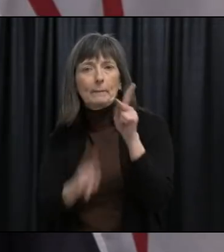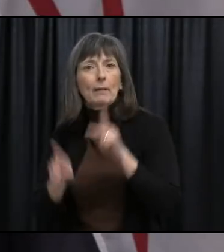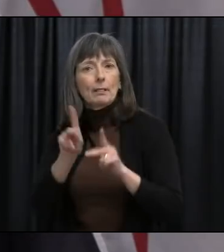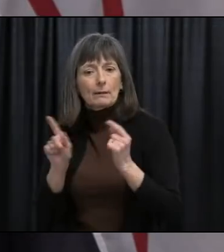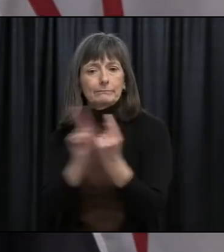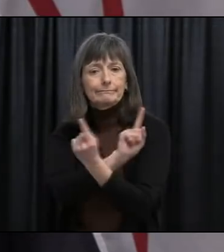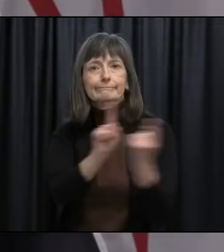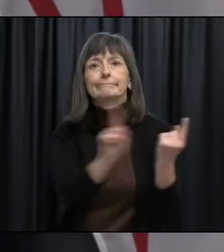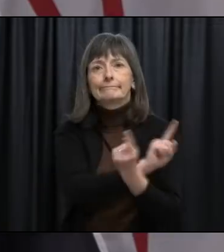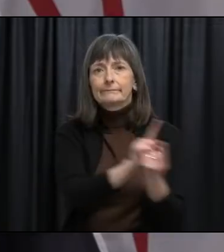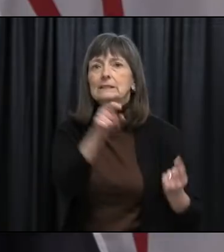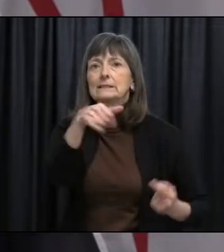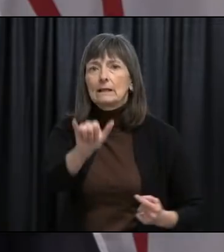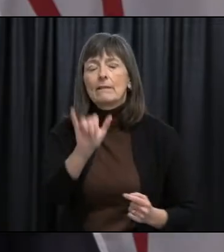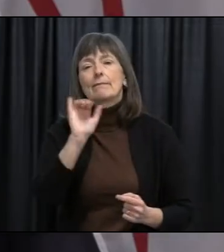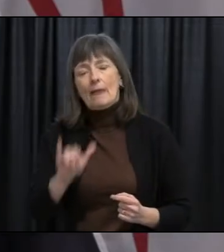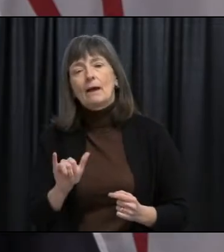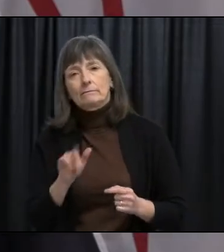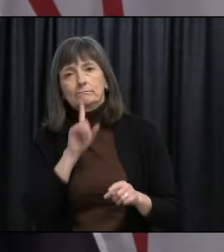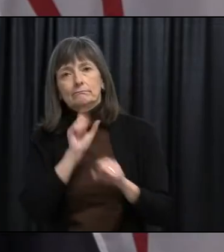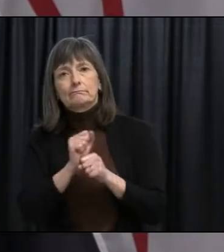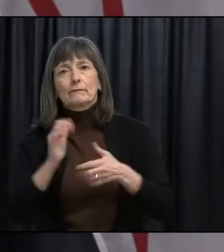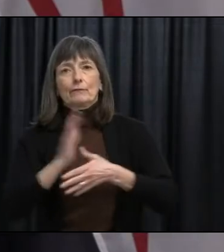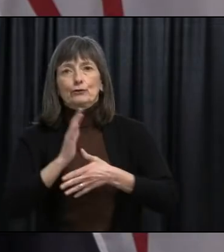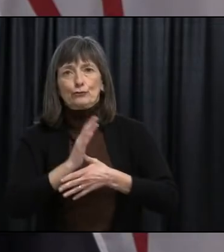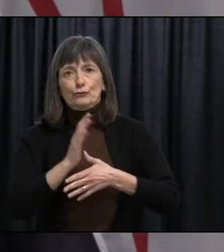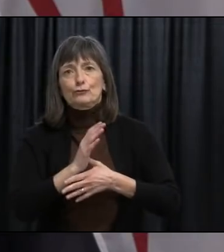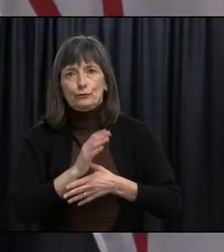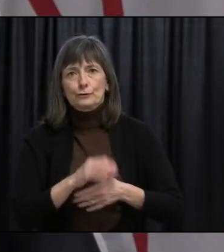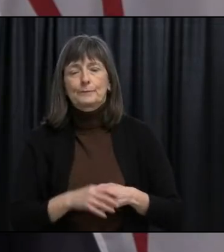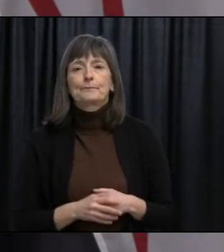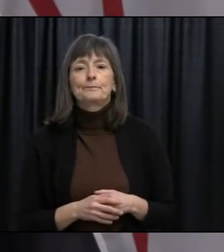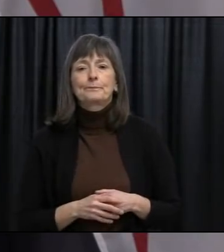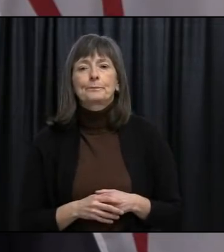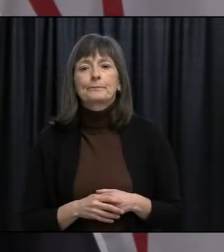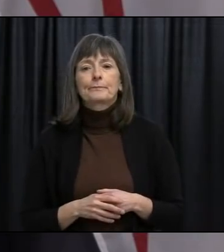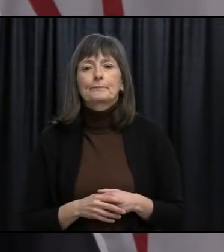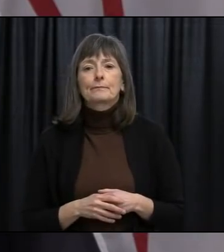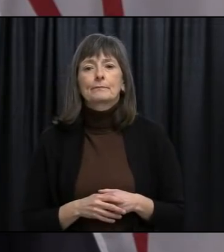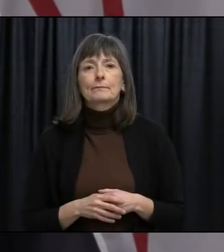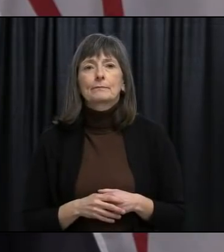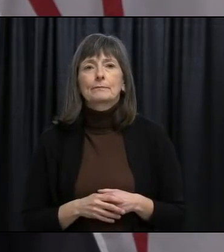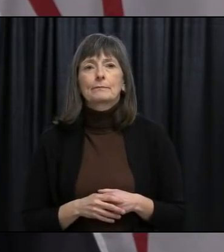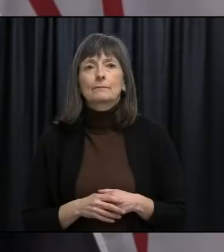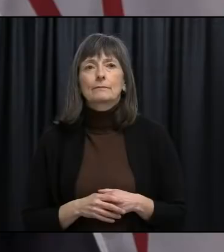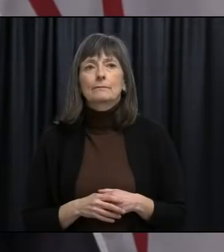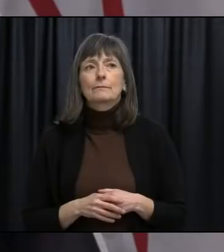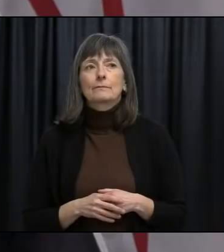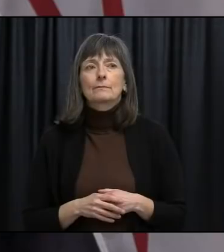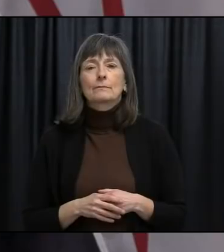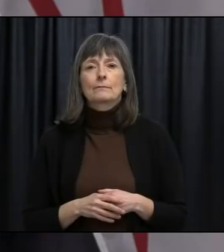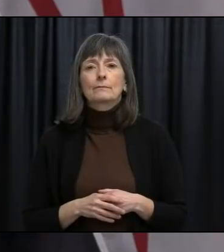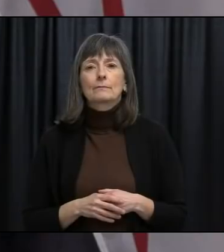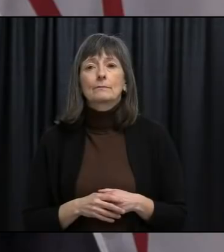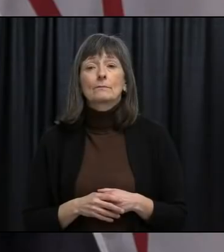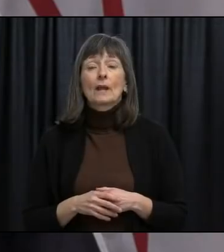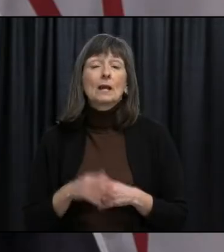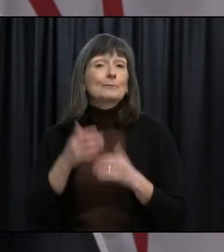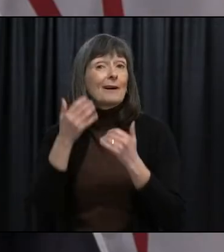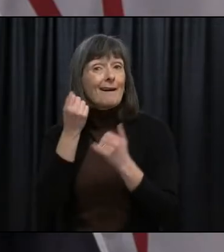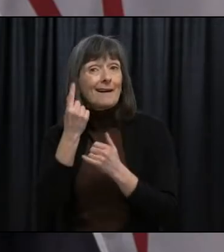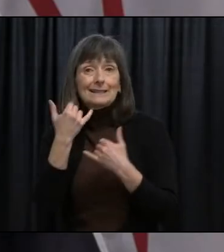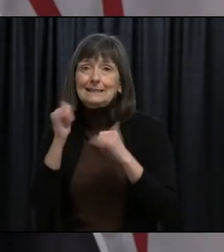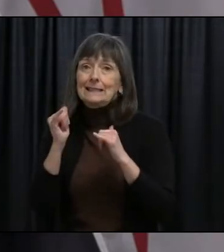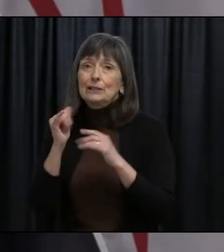plan. And certainly, we have some groups we have to get through. We have to get through those older groups, groups of older people